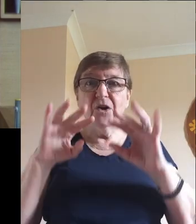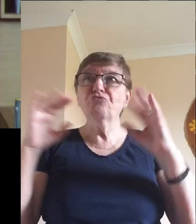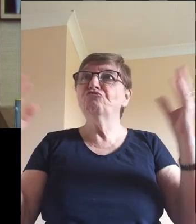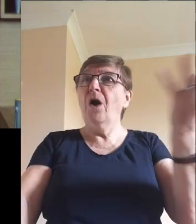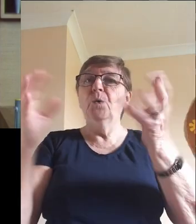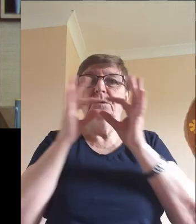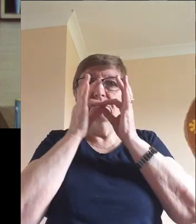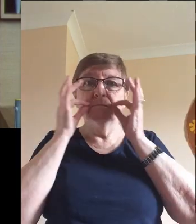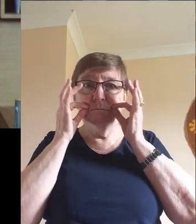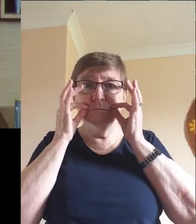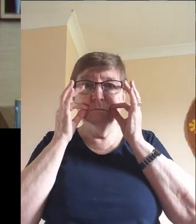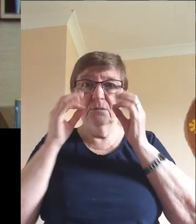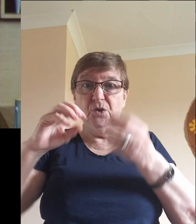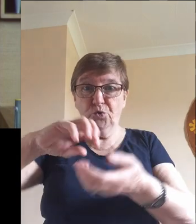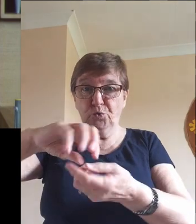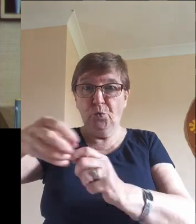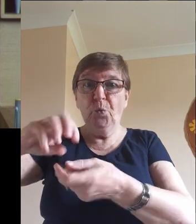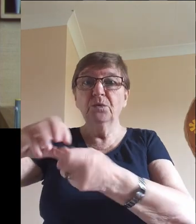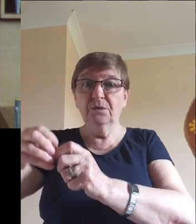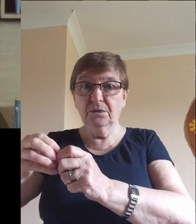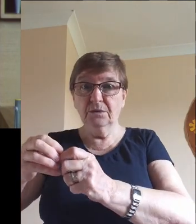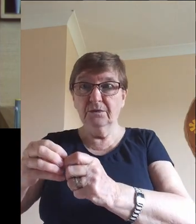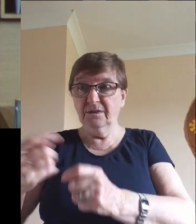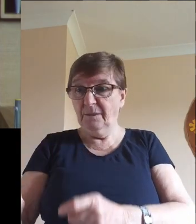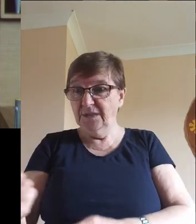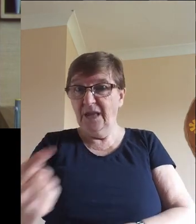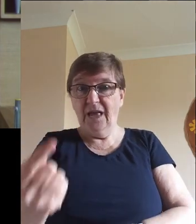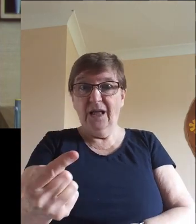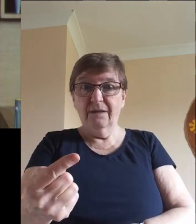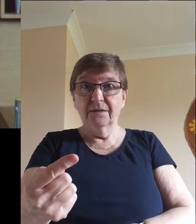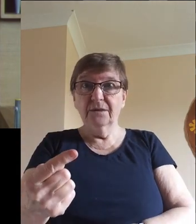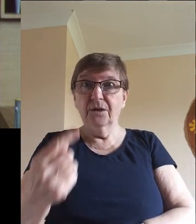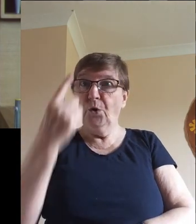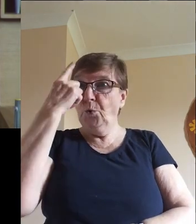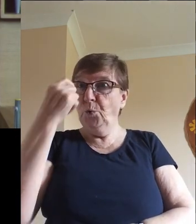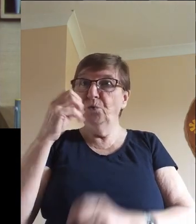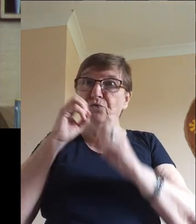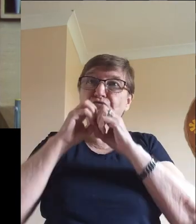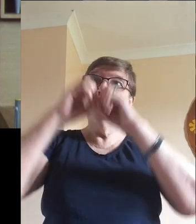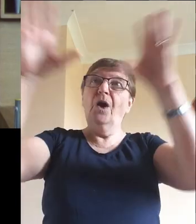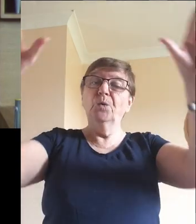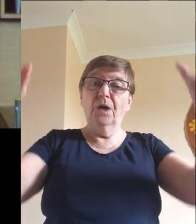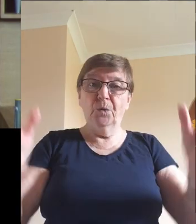stones, not the rolling stones, but the stones around the place, they would shout out.